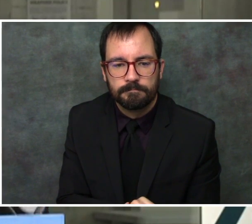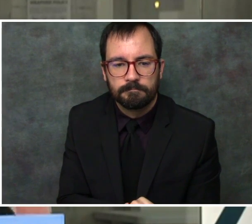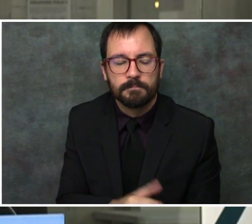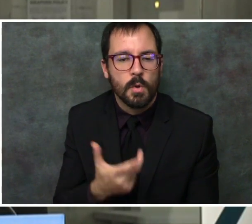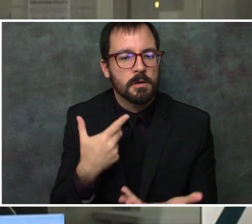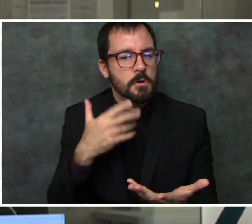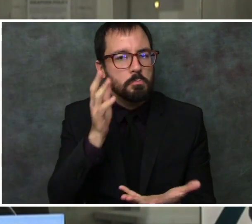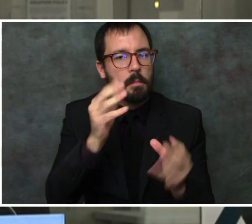have. The